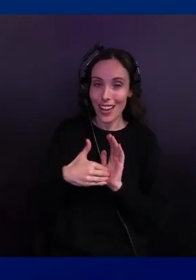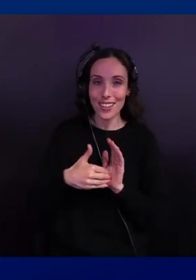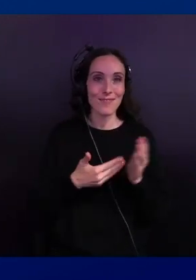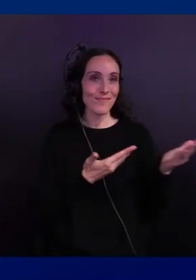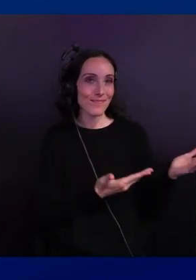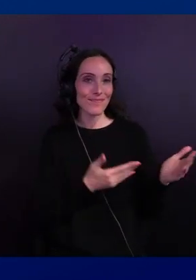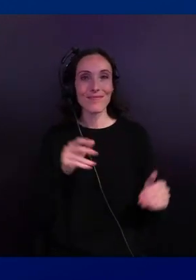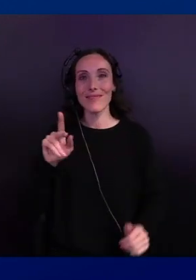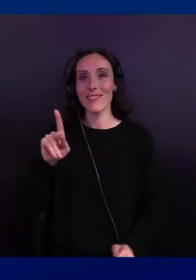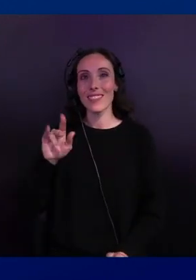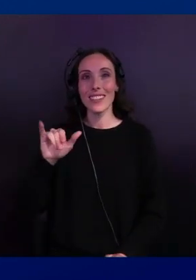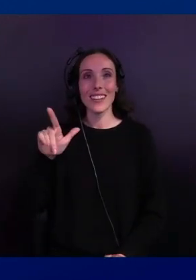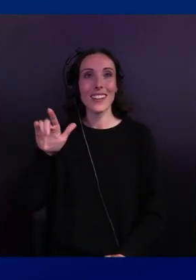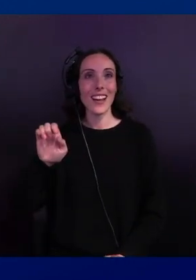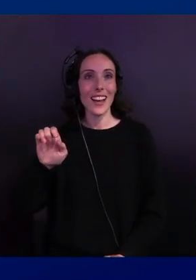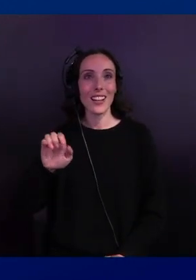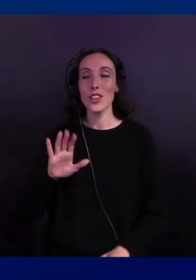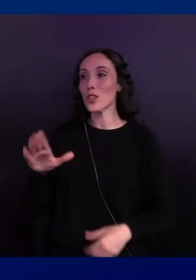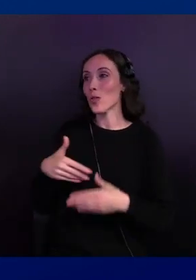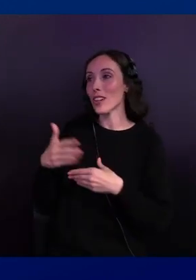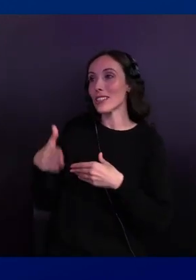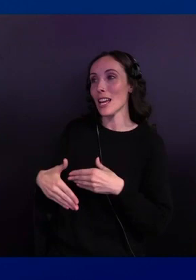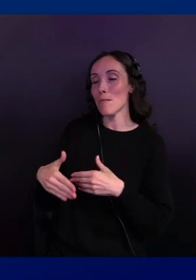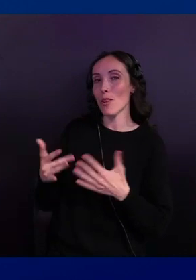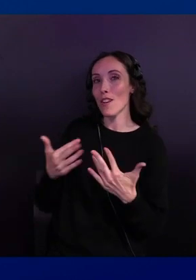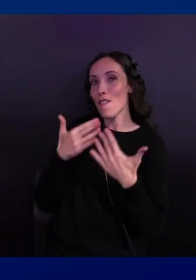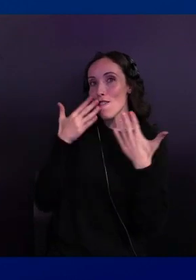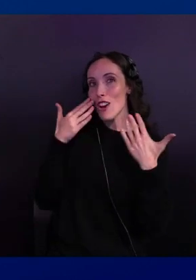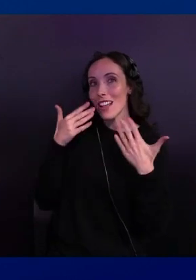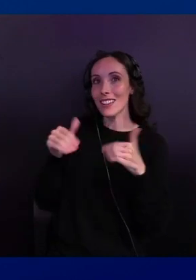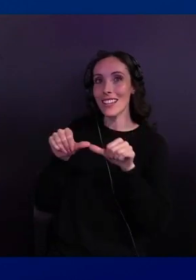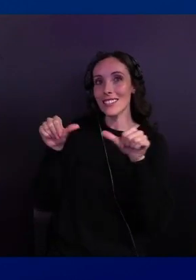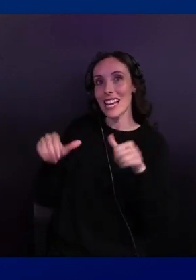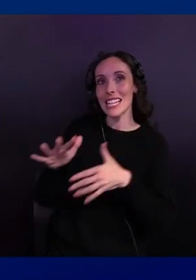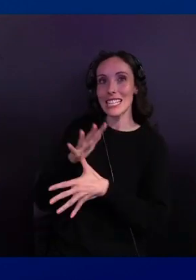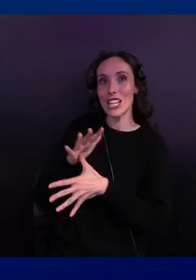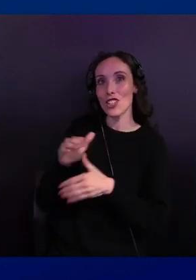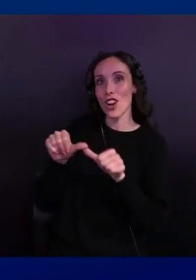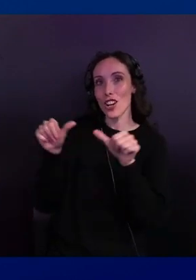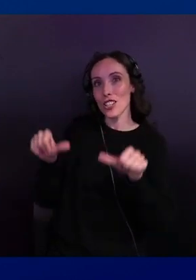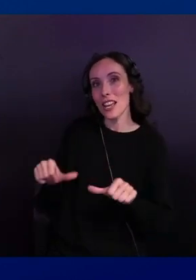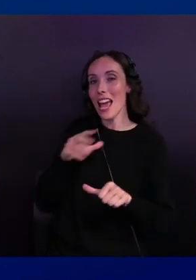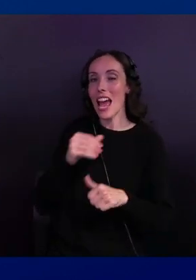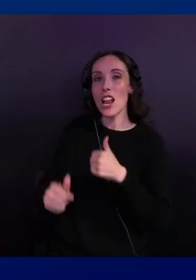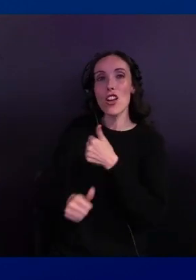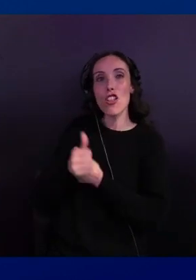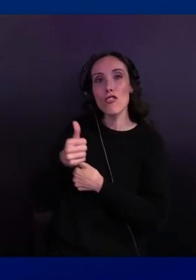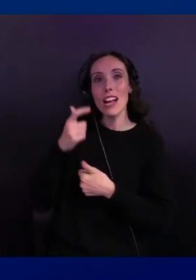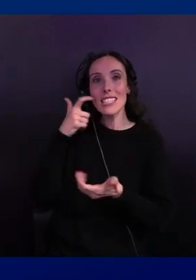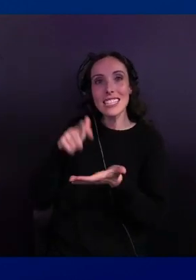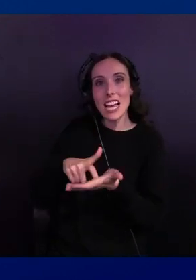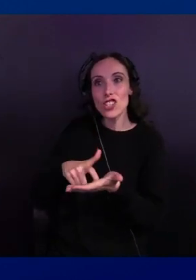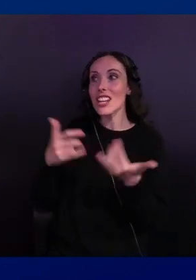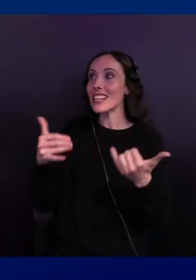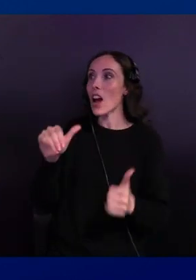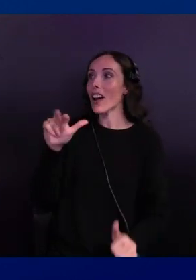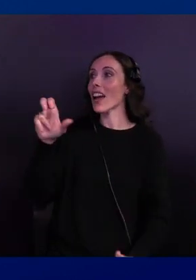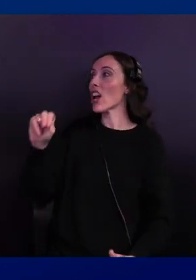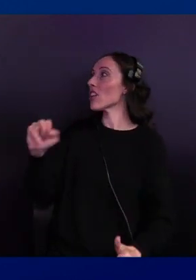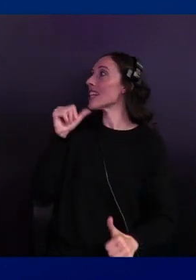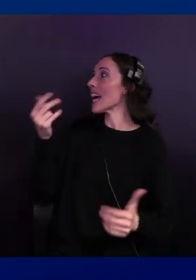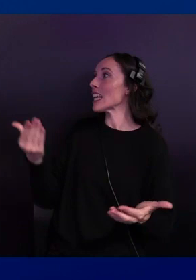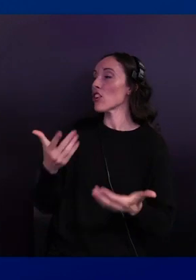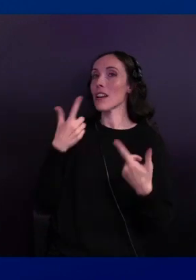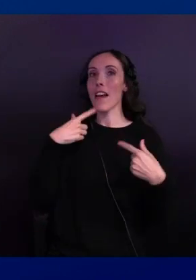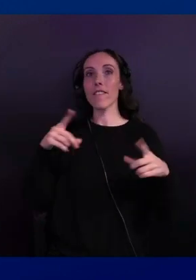by our friend Kyle here. Your neighborhood-friendly senior security solution architect that focuses on threat detection and incident response. Where's Aaron when I finally got it done right? I